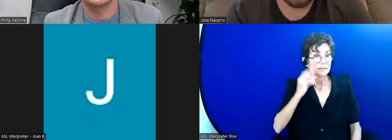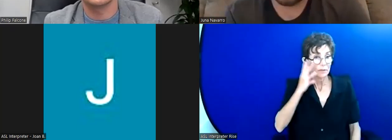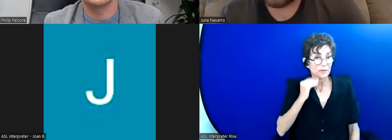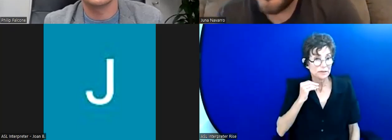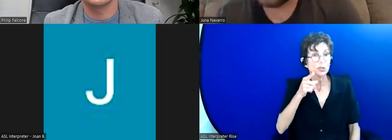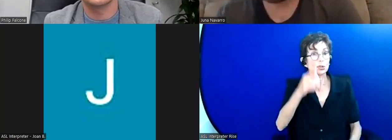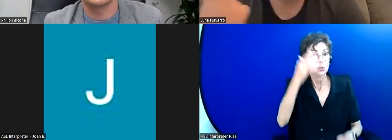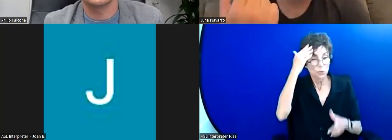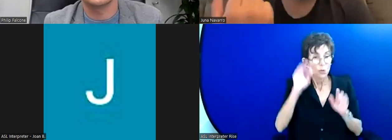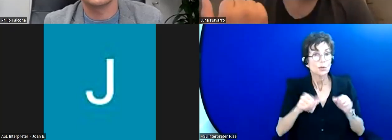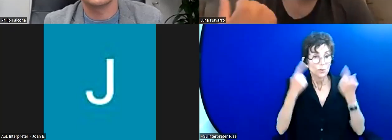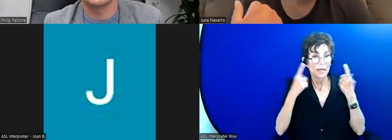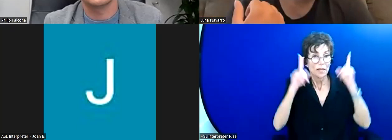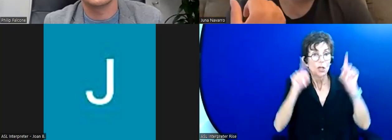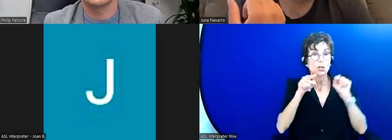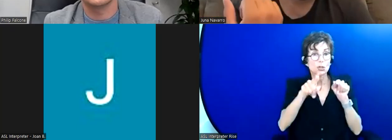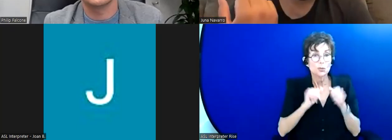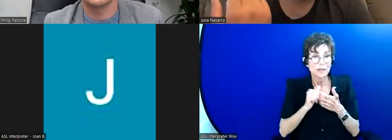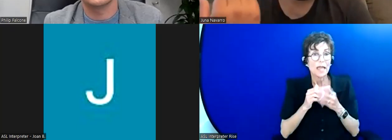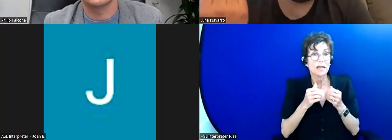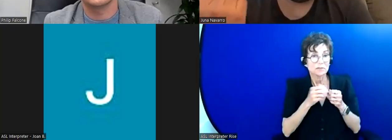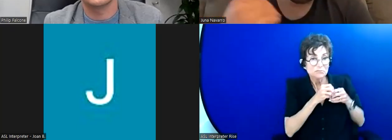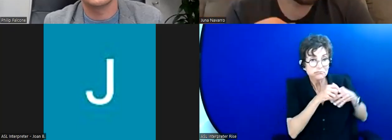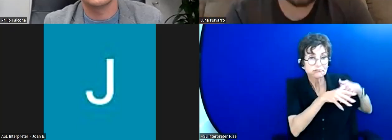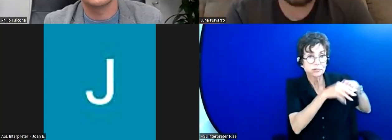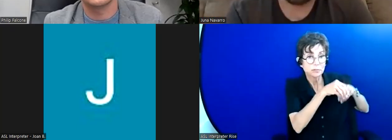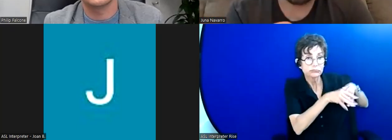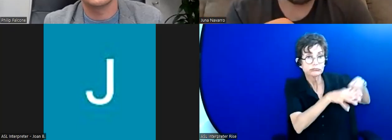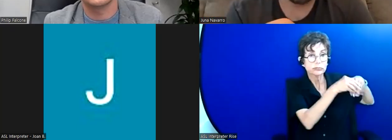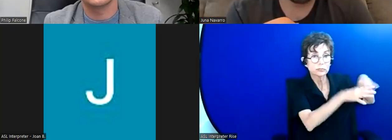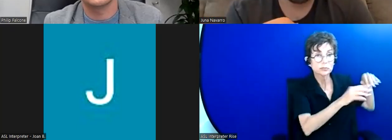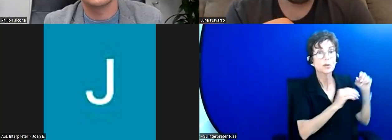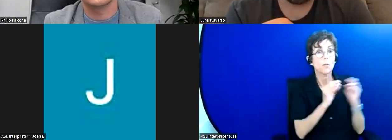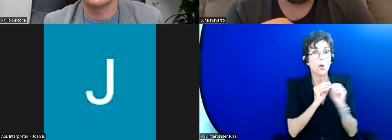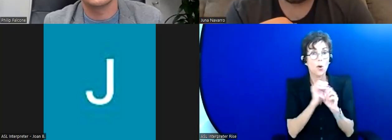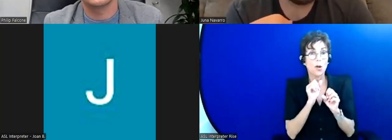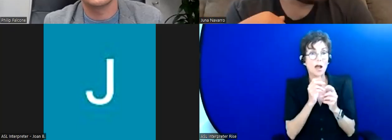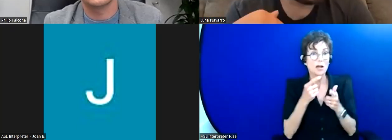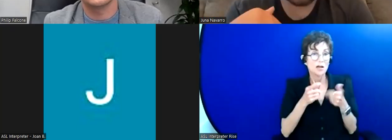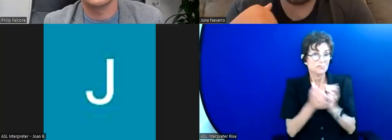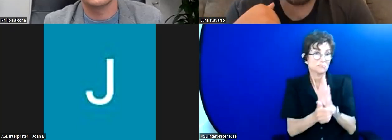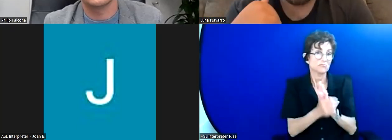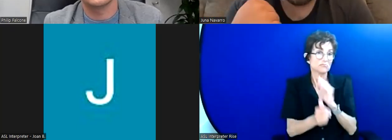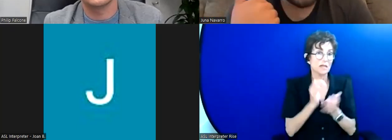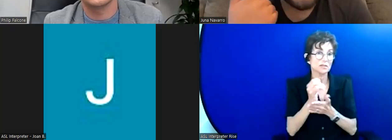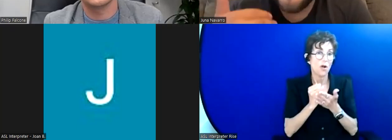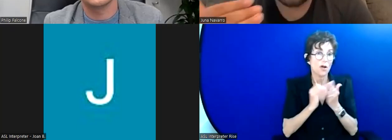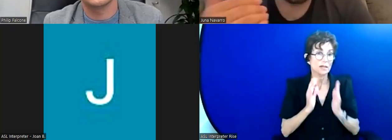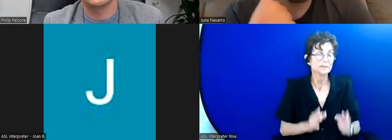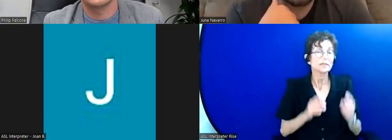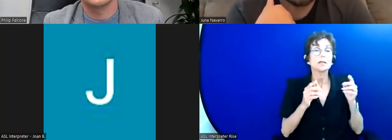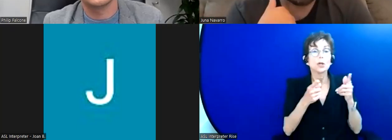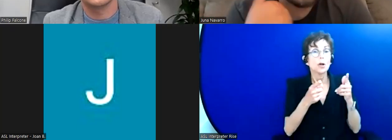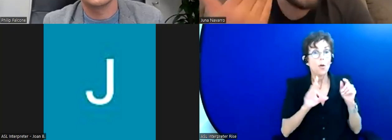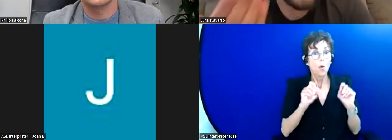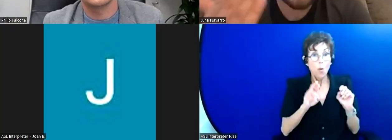as you grow as an artist too. But again, if you're just trying to get your foot in the door, there's going to be many times where you even start